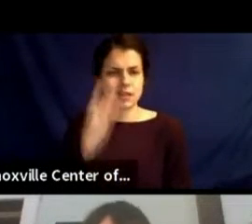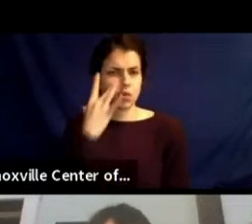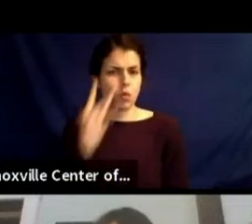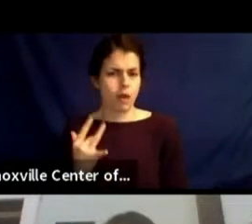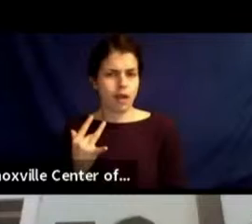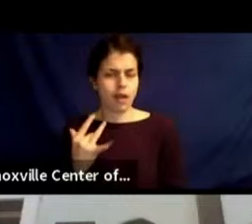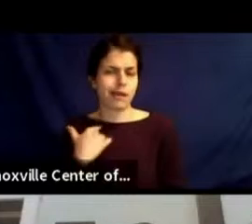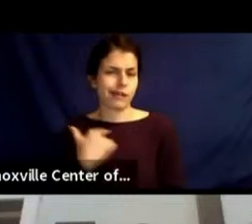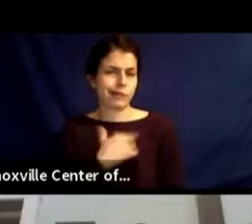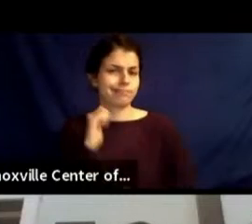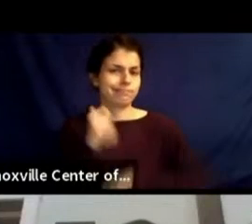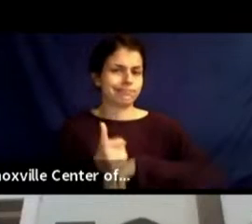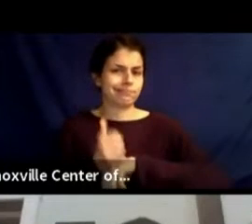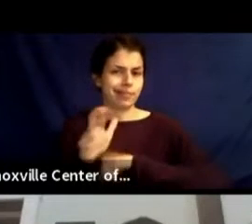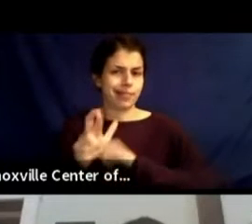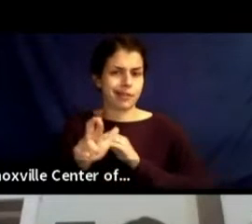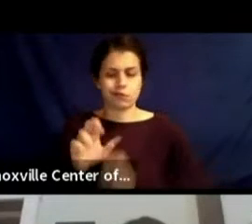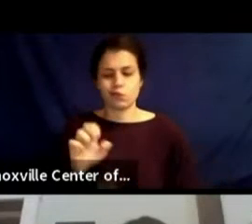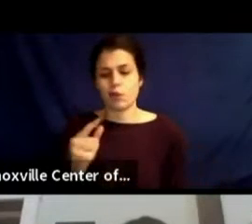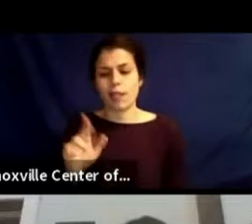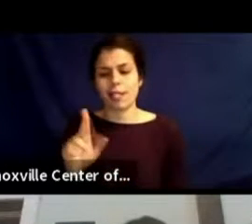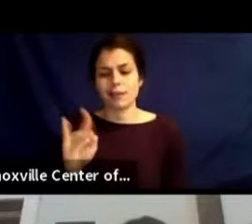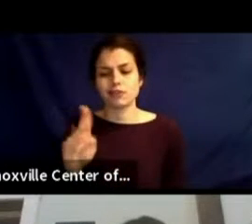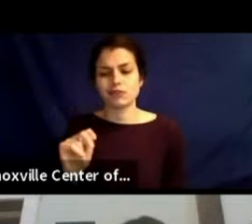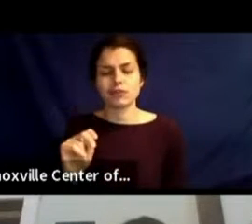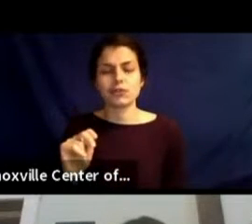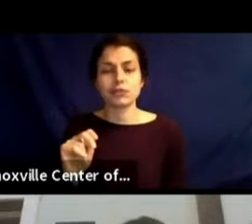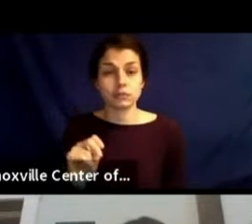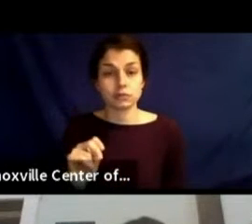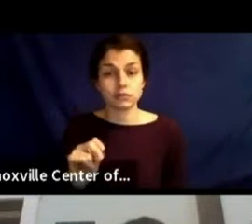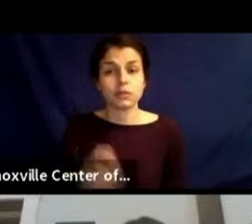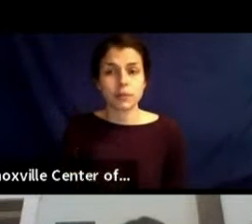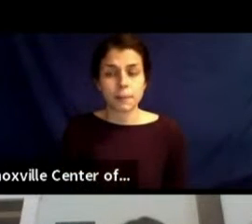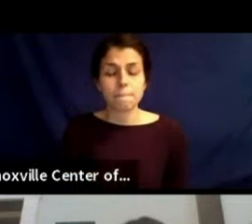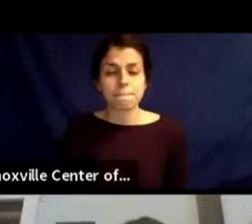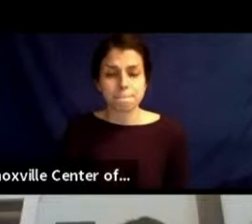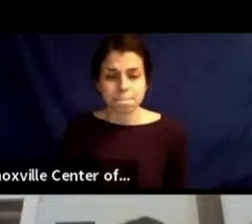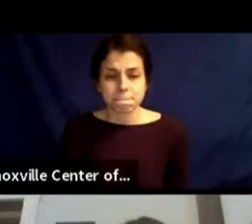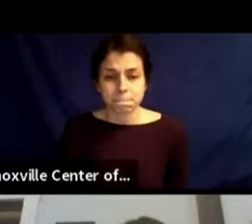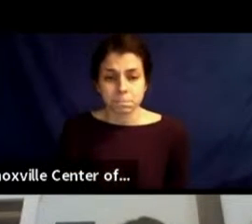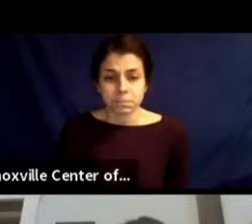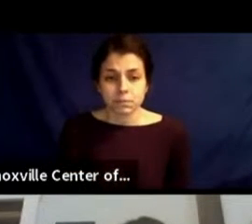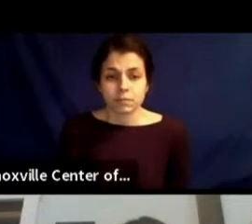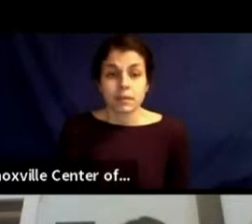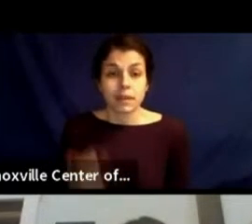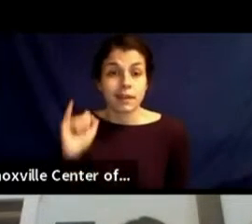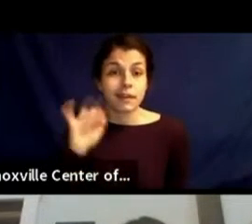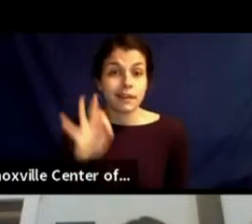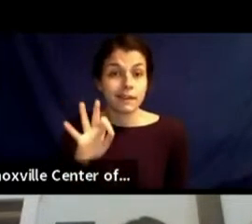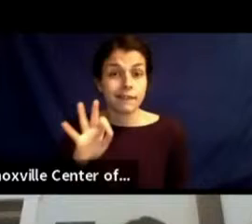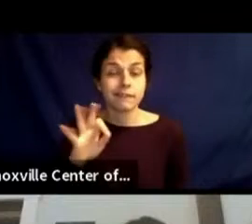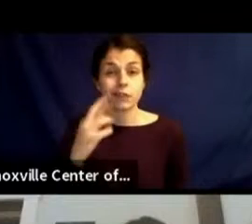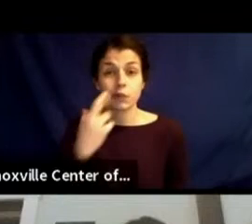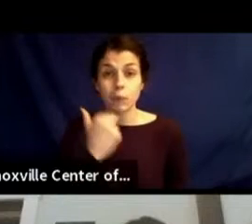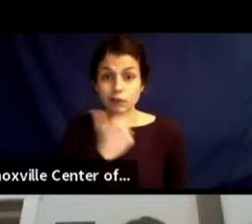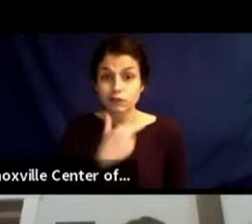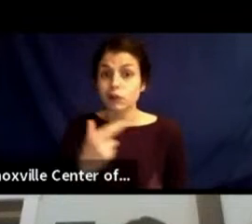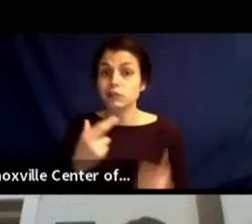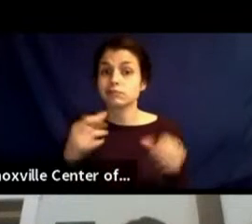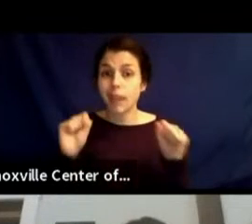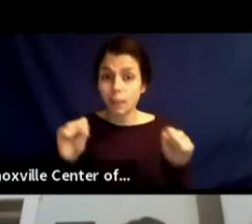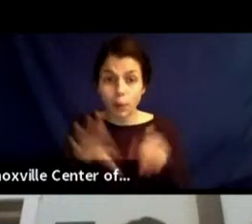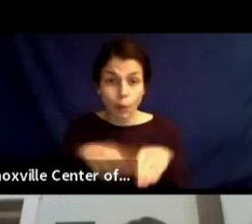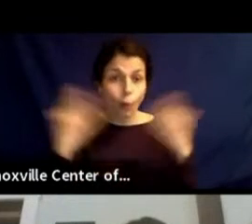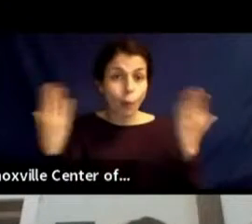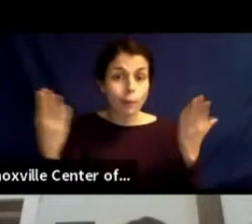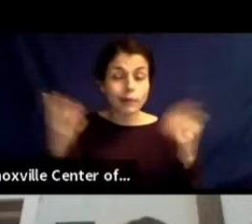It's the only, is it helping reduce? Would our numbers be higher if we didn't have this in place? That's a question that we can't answer,